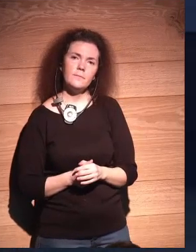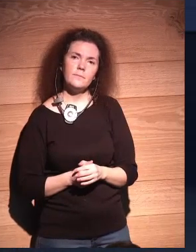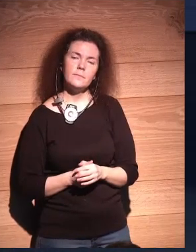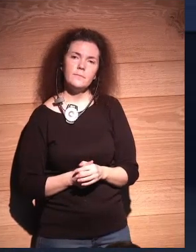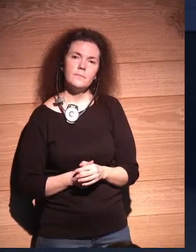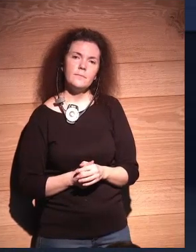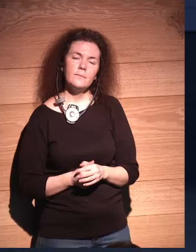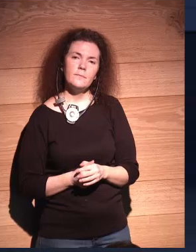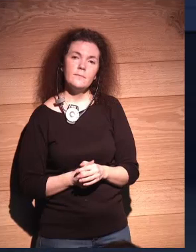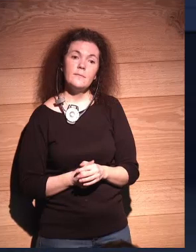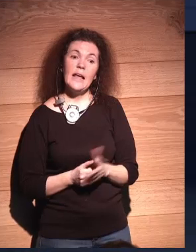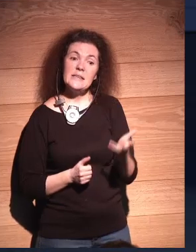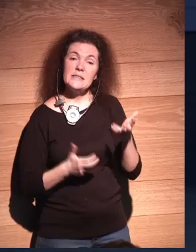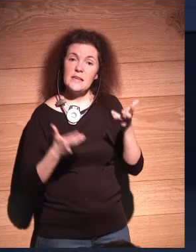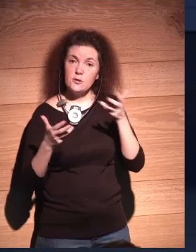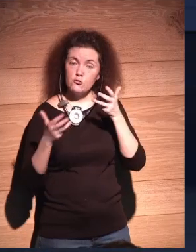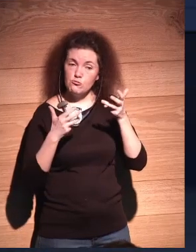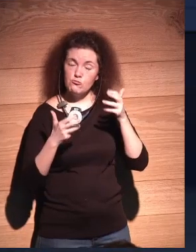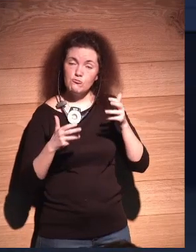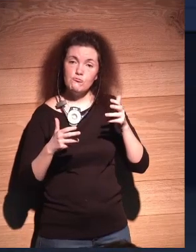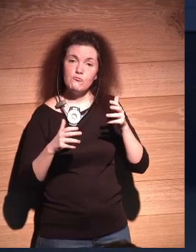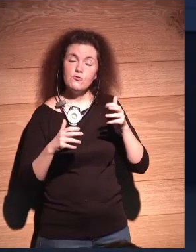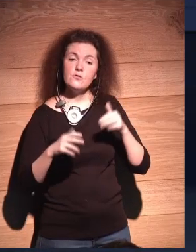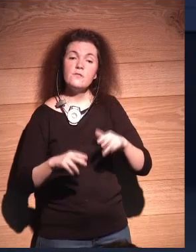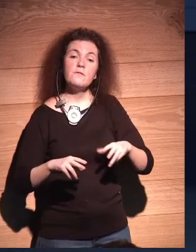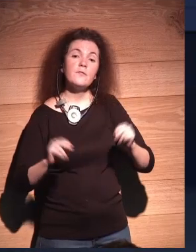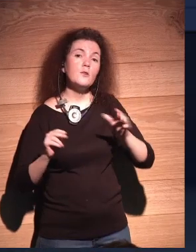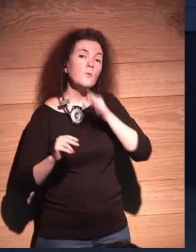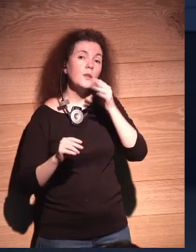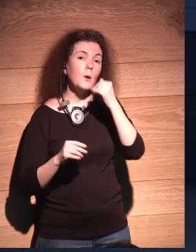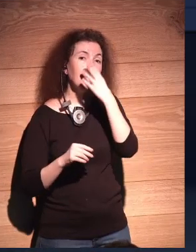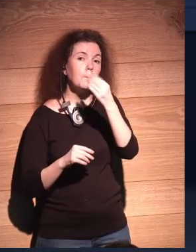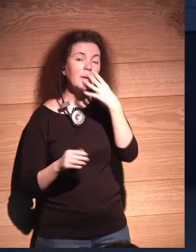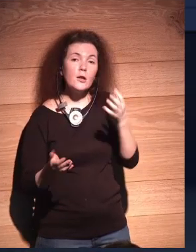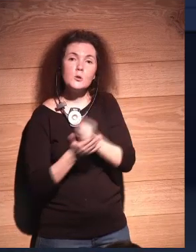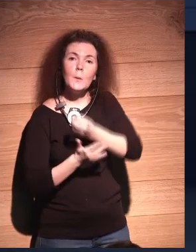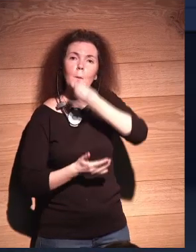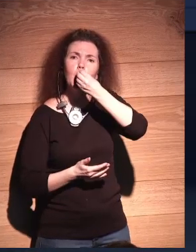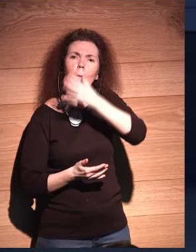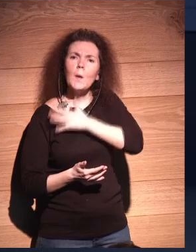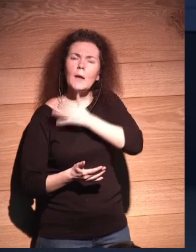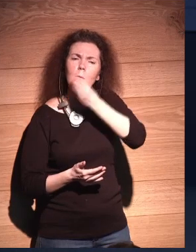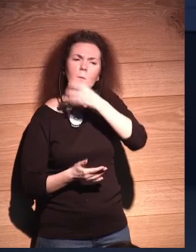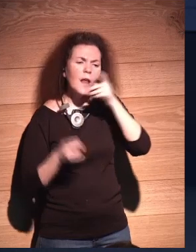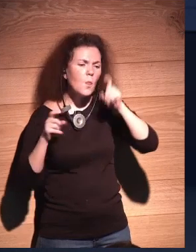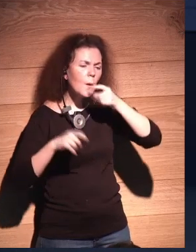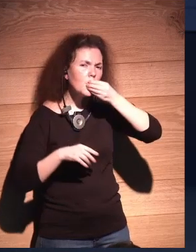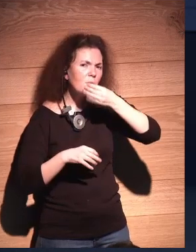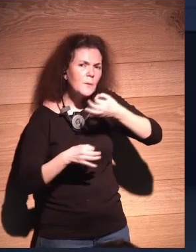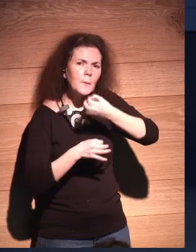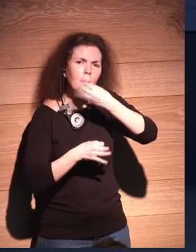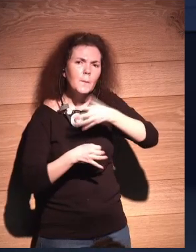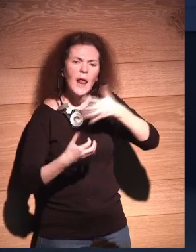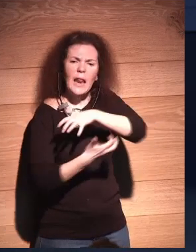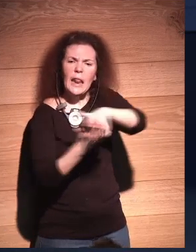particular show because all the dogs have been so polite, really quiet, really nice, and no troublemakers. They were just